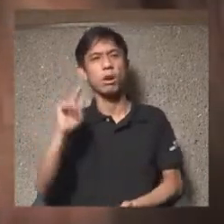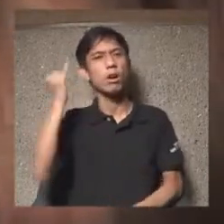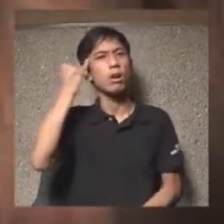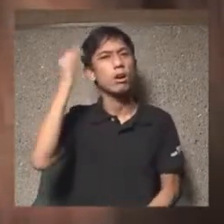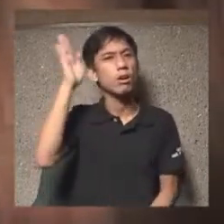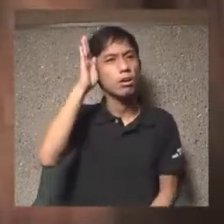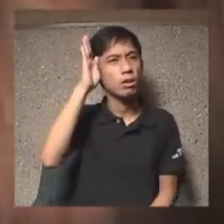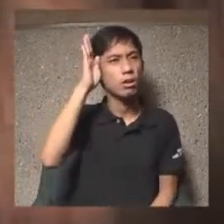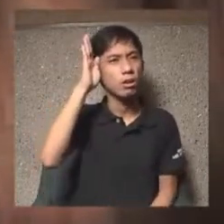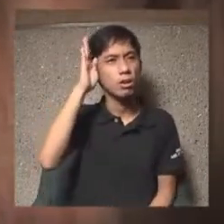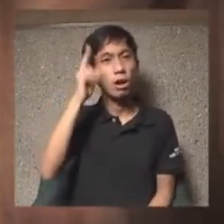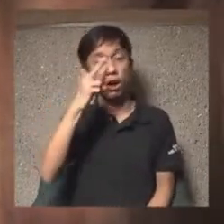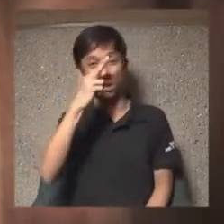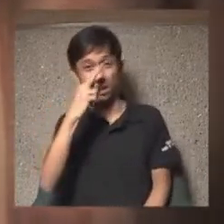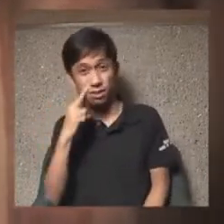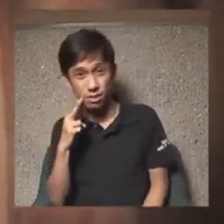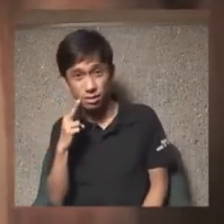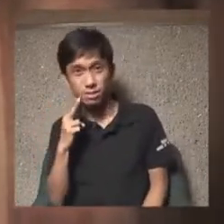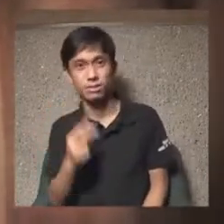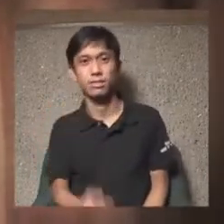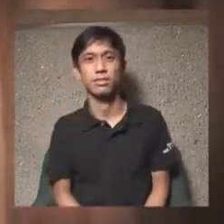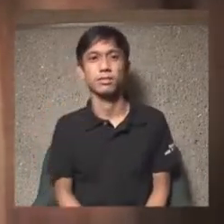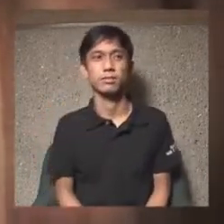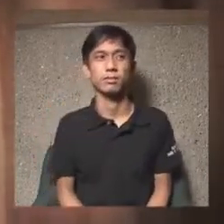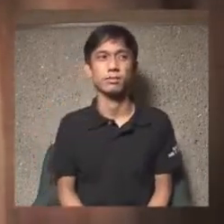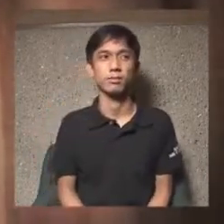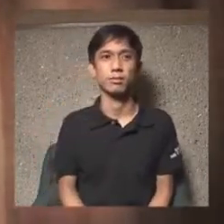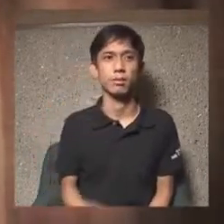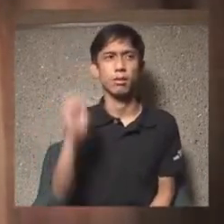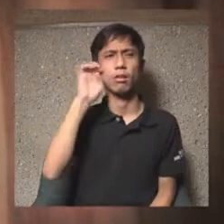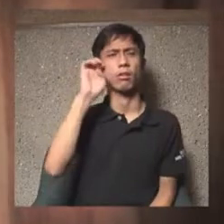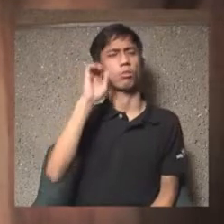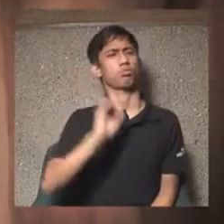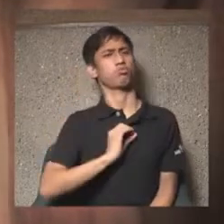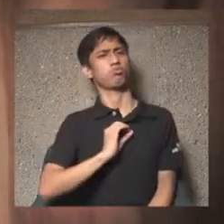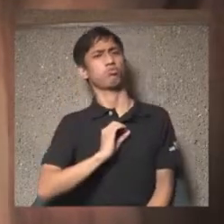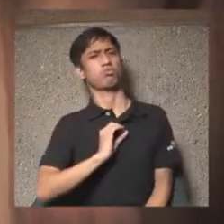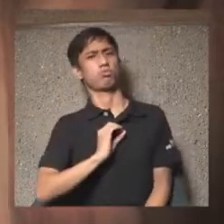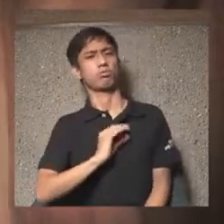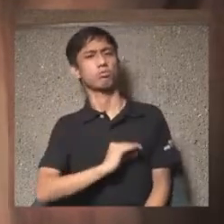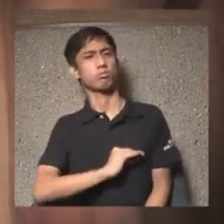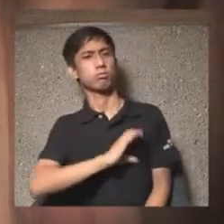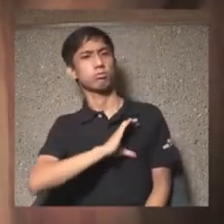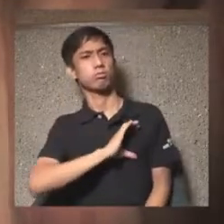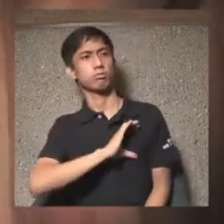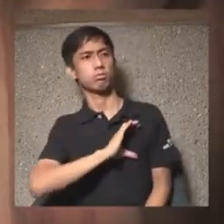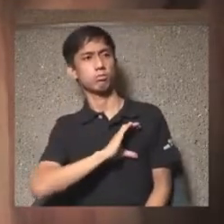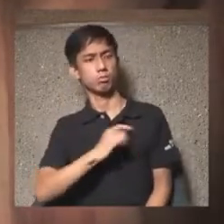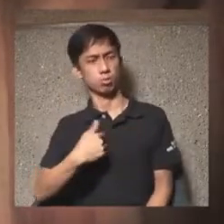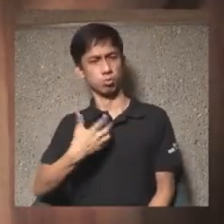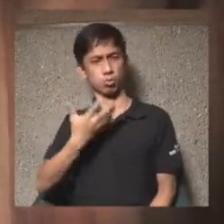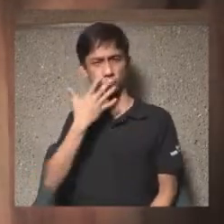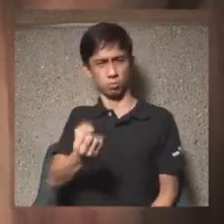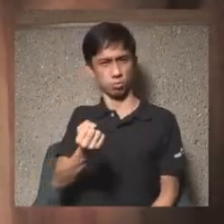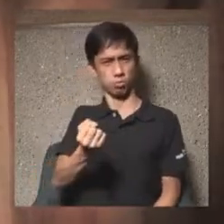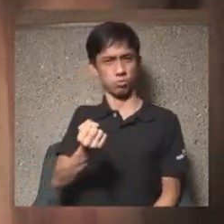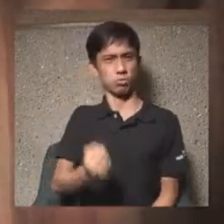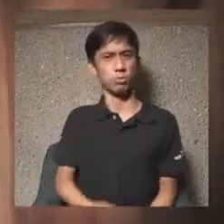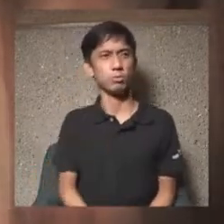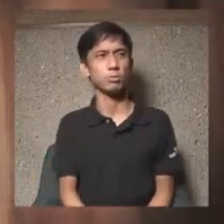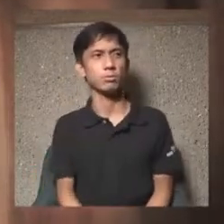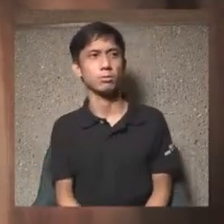Esau, his twin brother, grew a great hatred for him. Nagalit siya. And he wanted to kill his twin